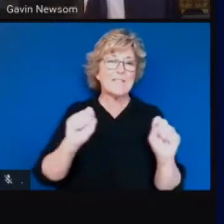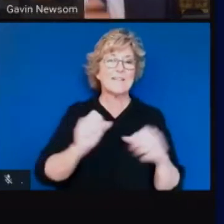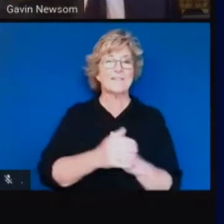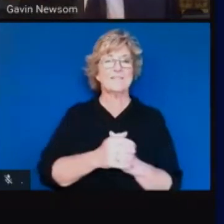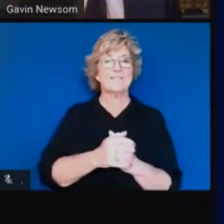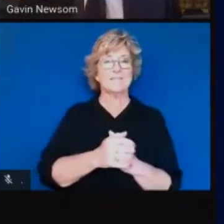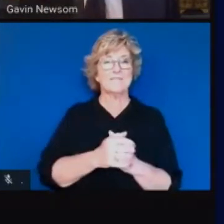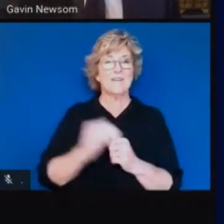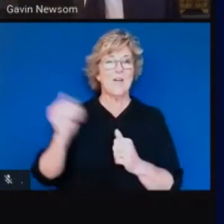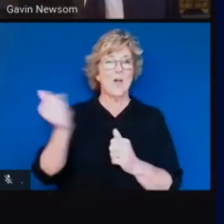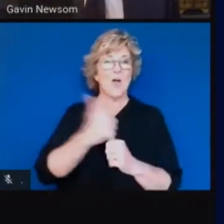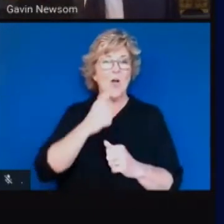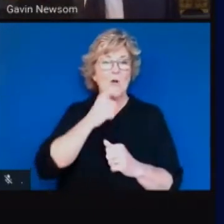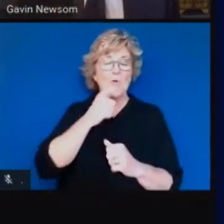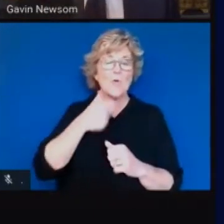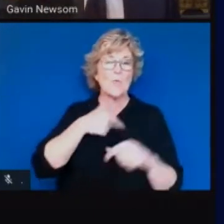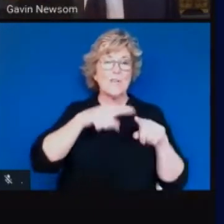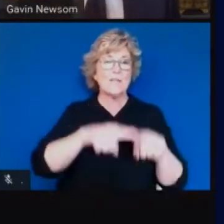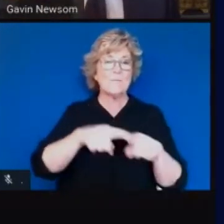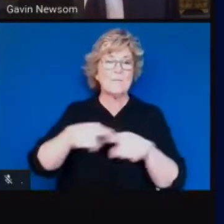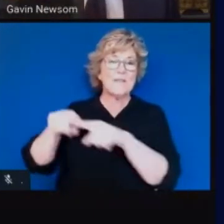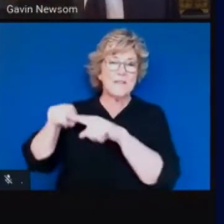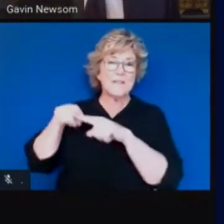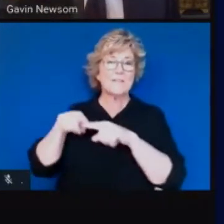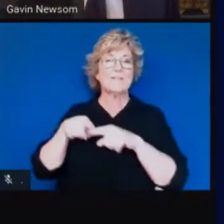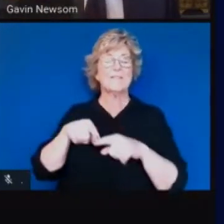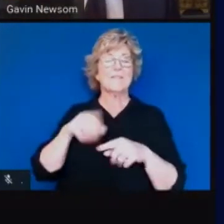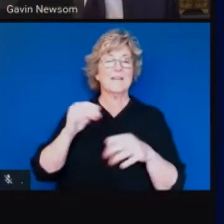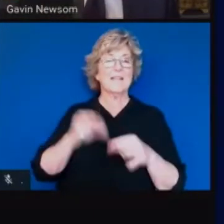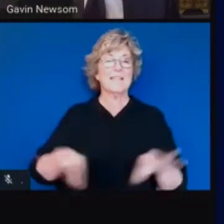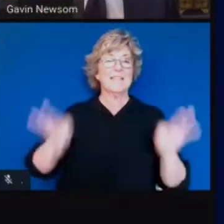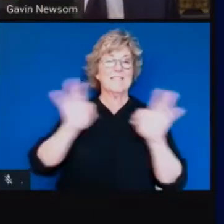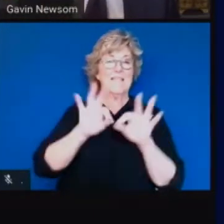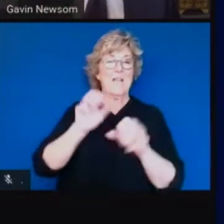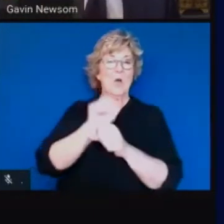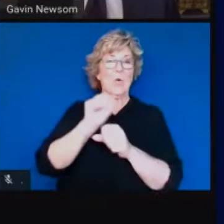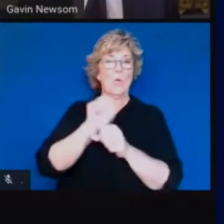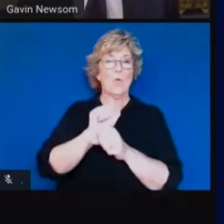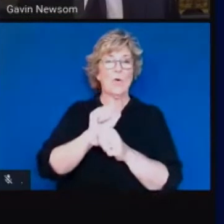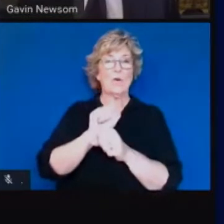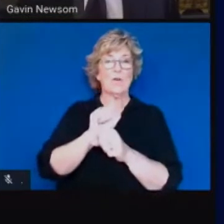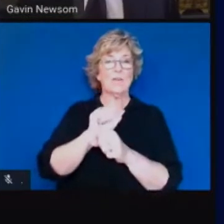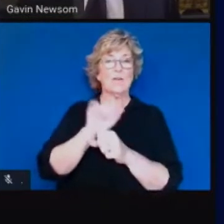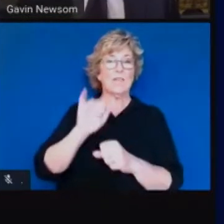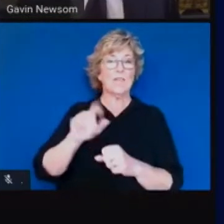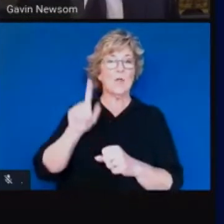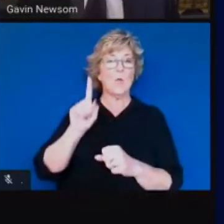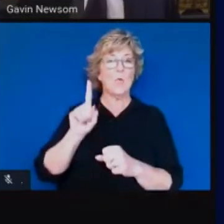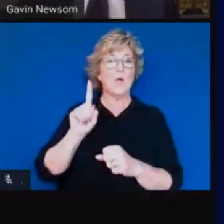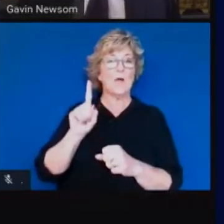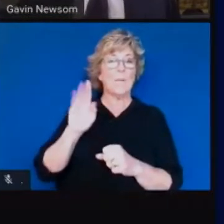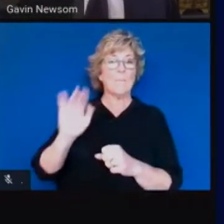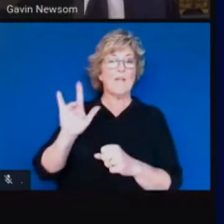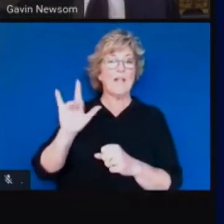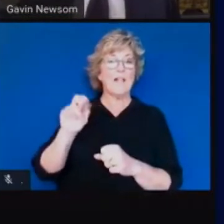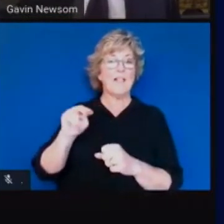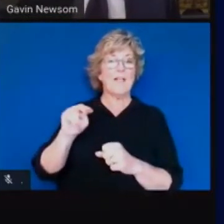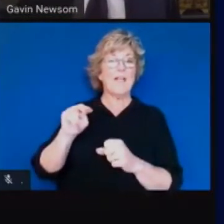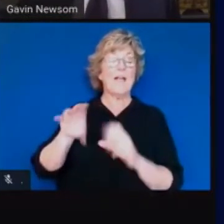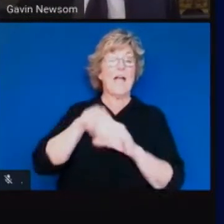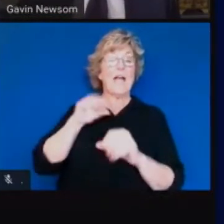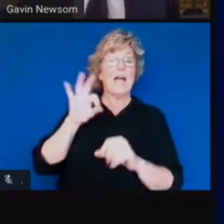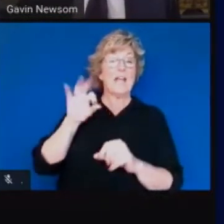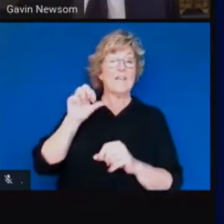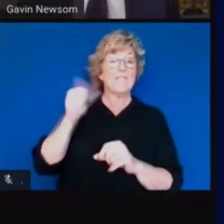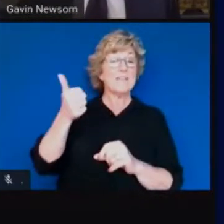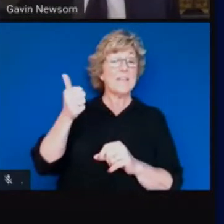that we've allowed in terms of the central workforce going. But this $1 billion we anticipate of the $10 billion nationally